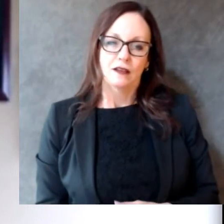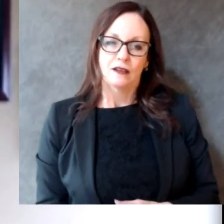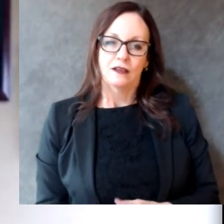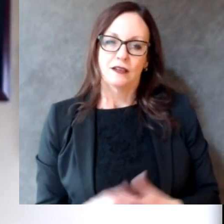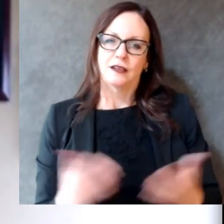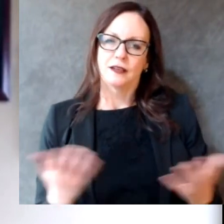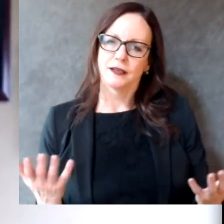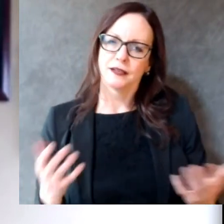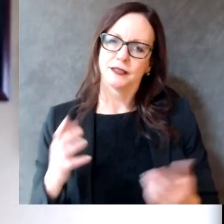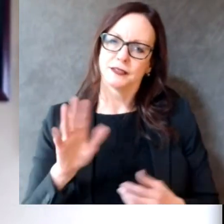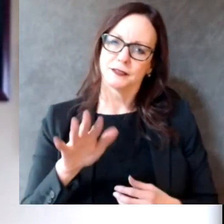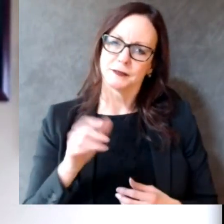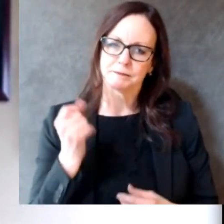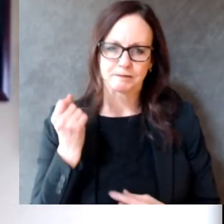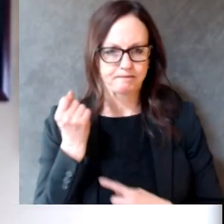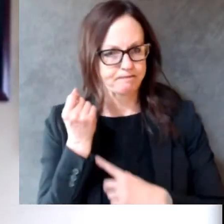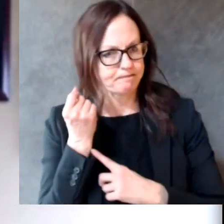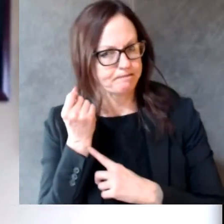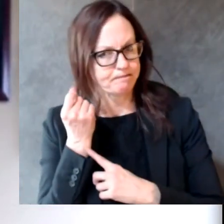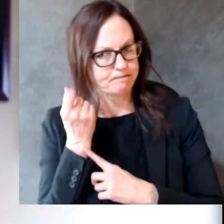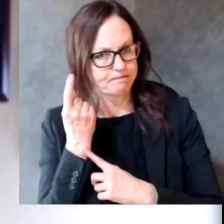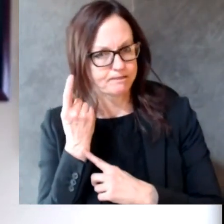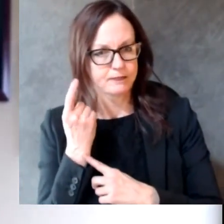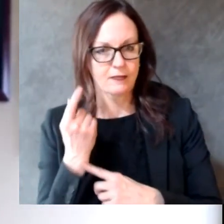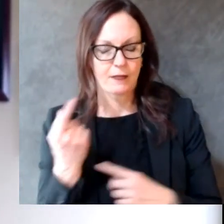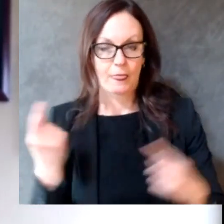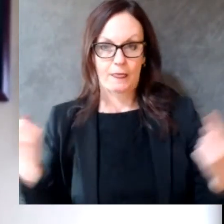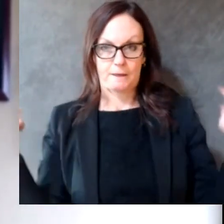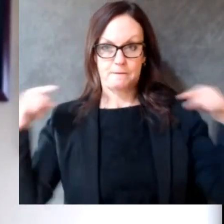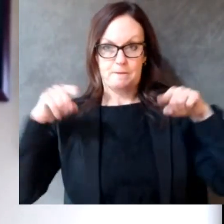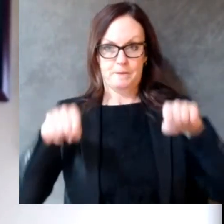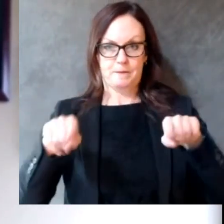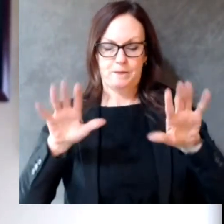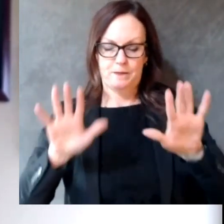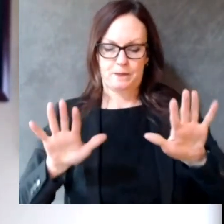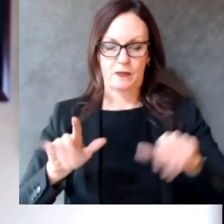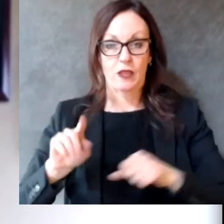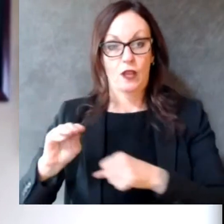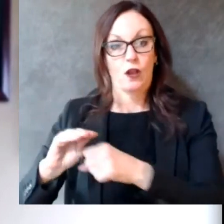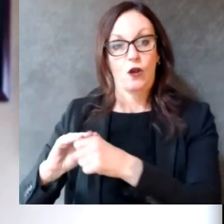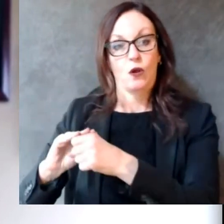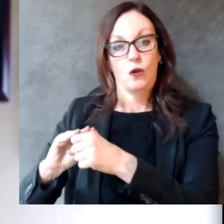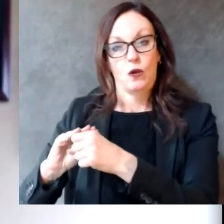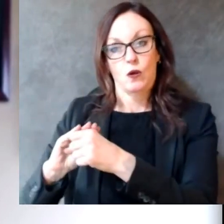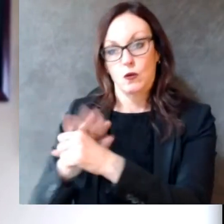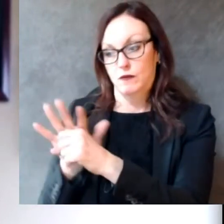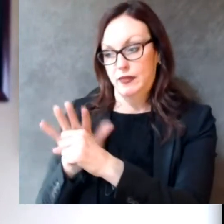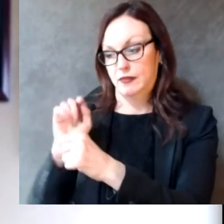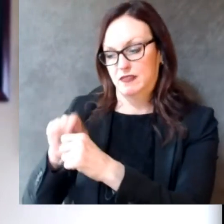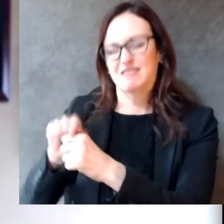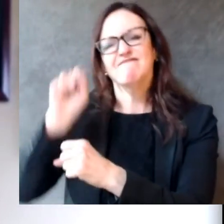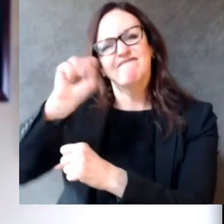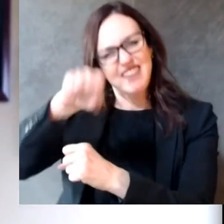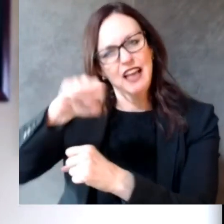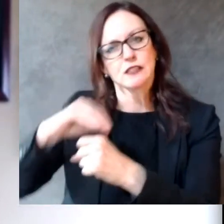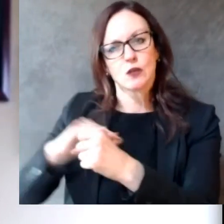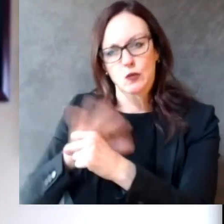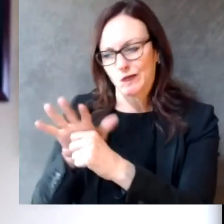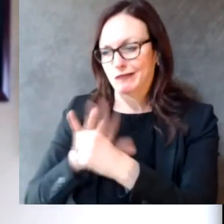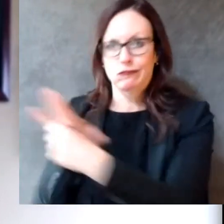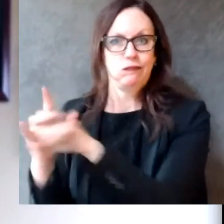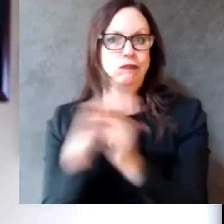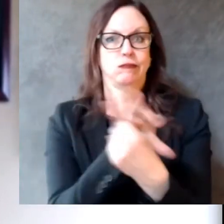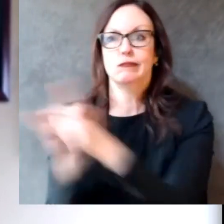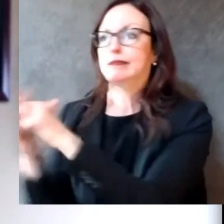people behave. So the level of protection or the level of immunity that a virus needs to